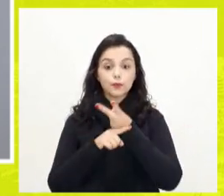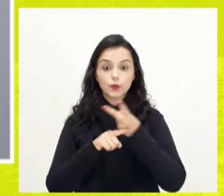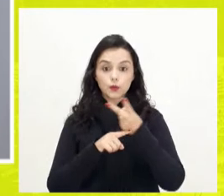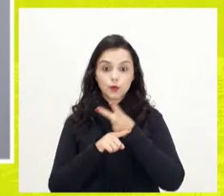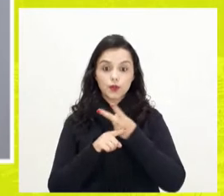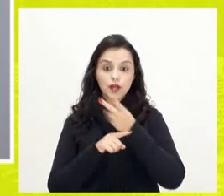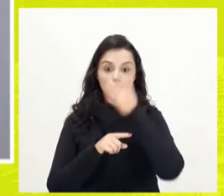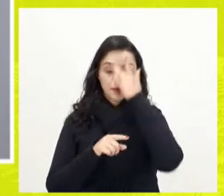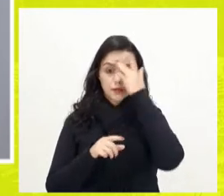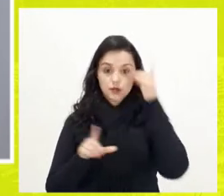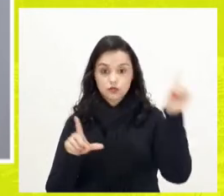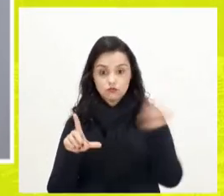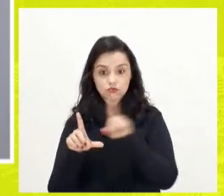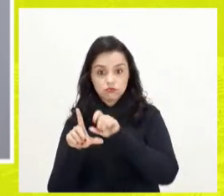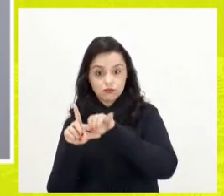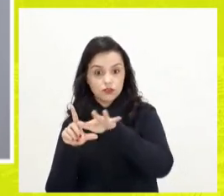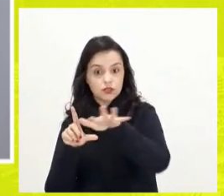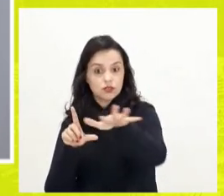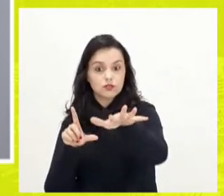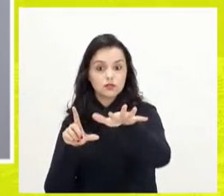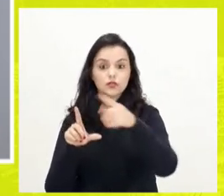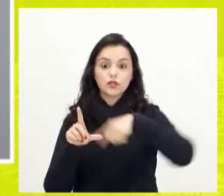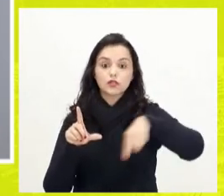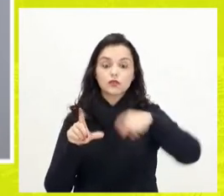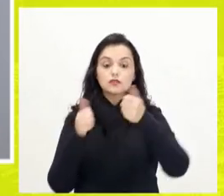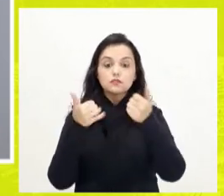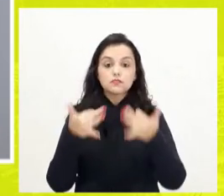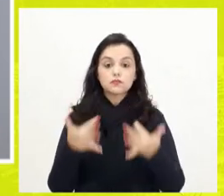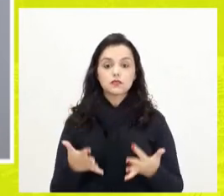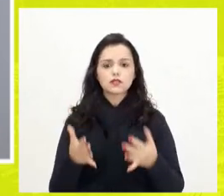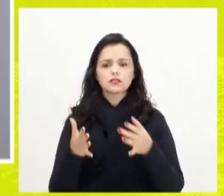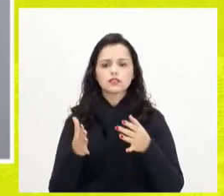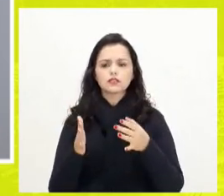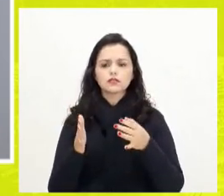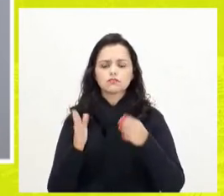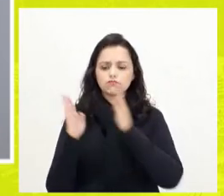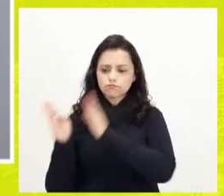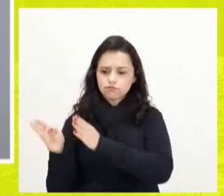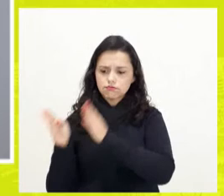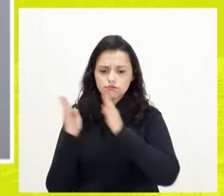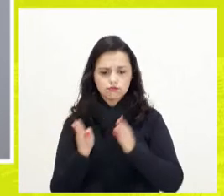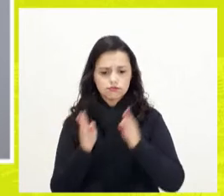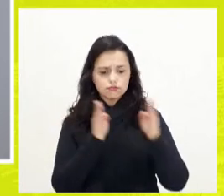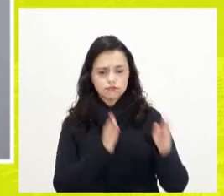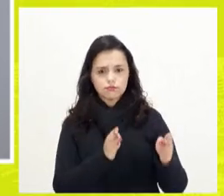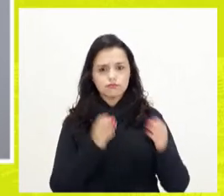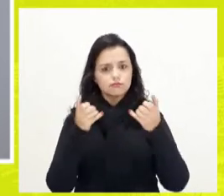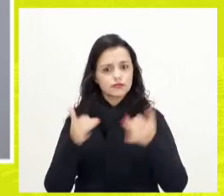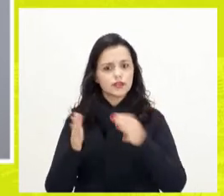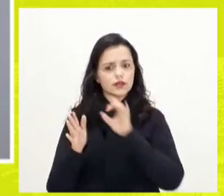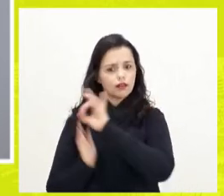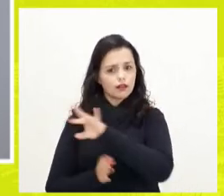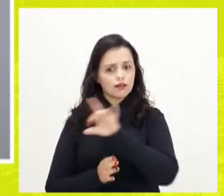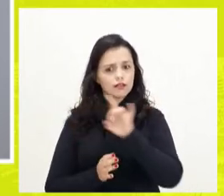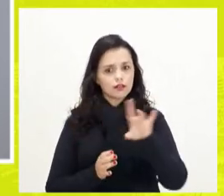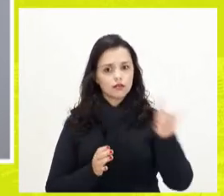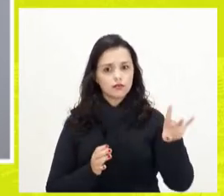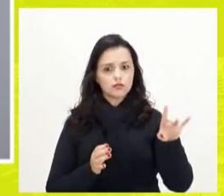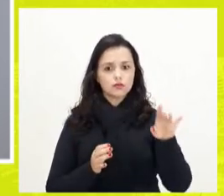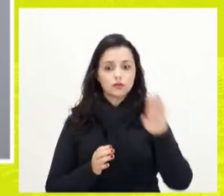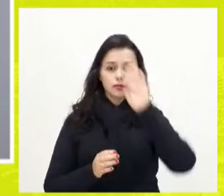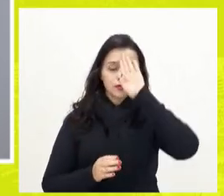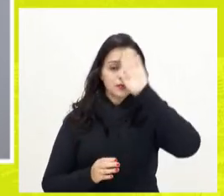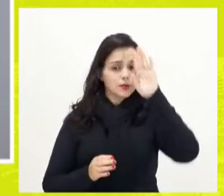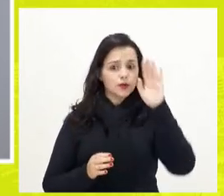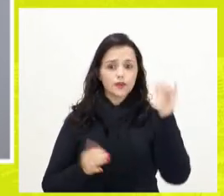for digital influencers to explain each detail of the process i think one of the axles of our problem